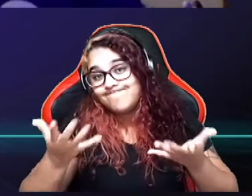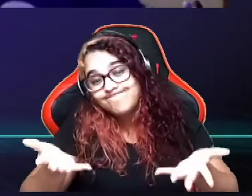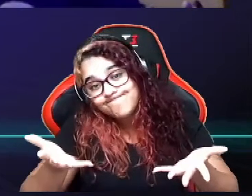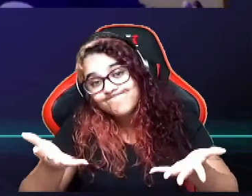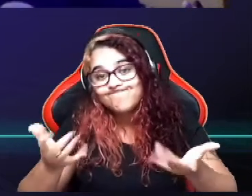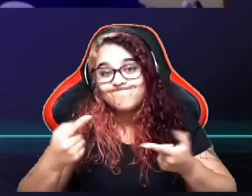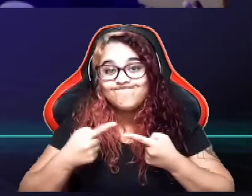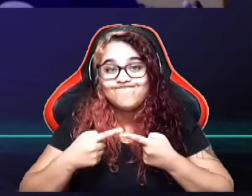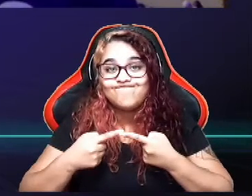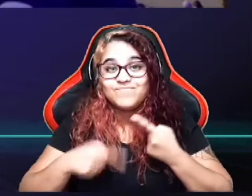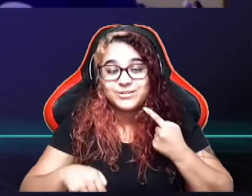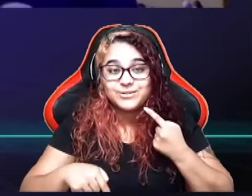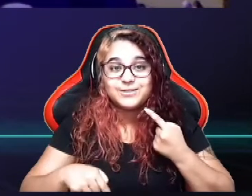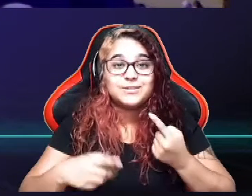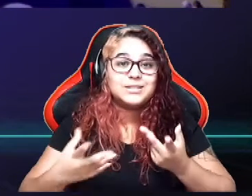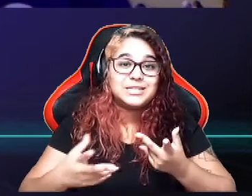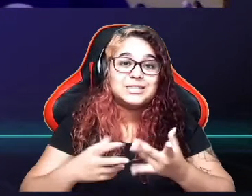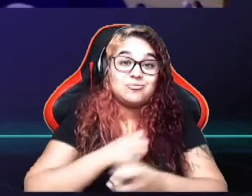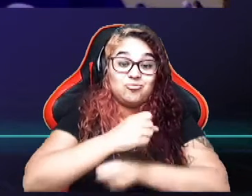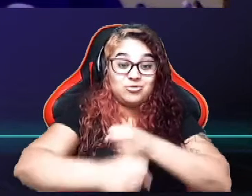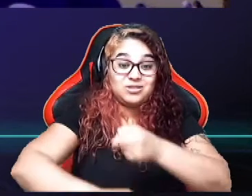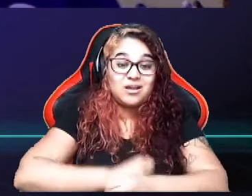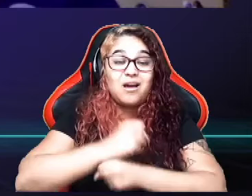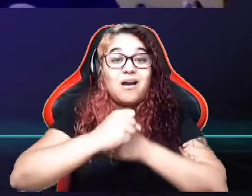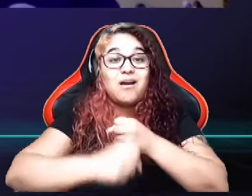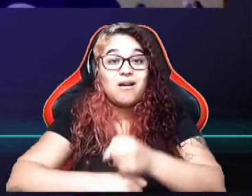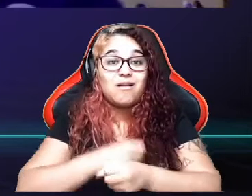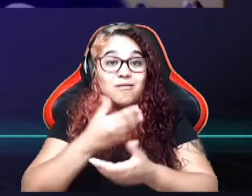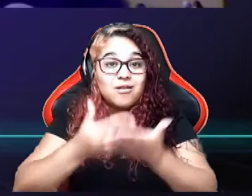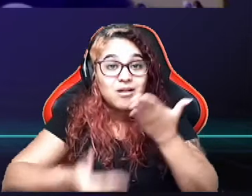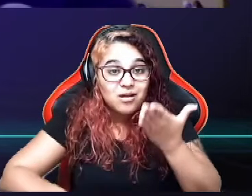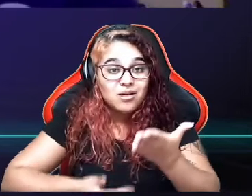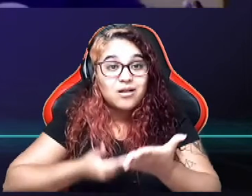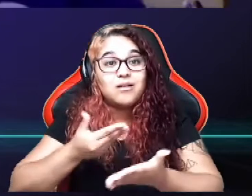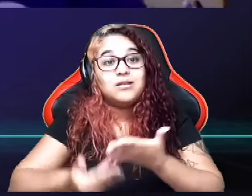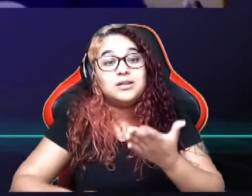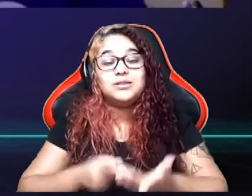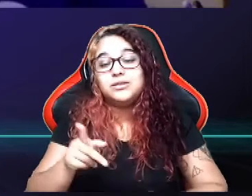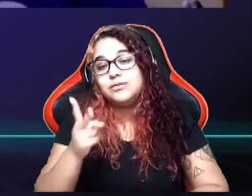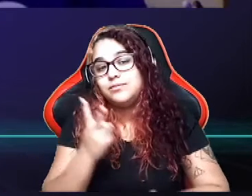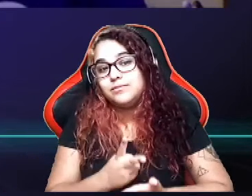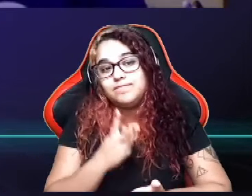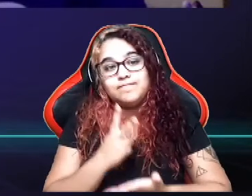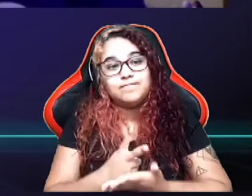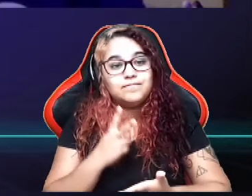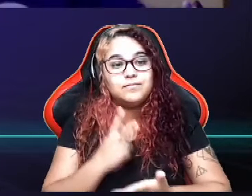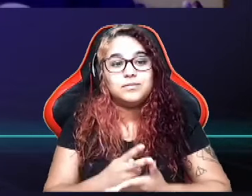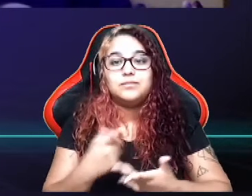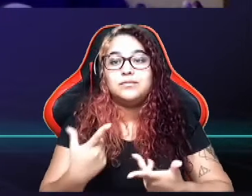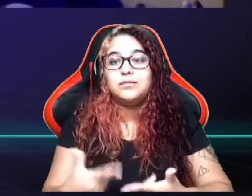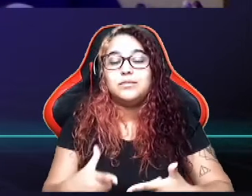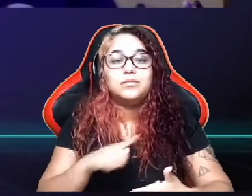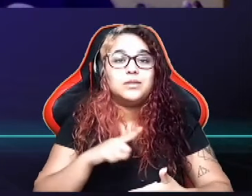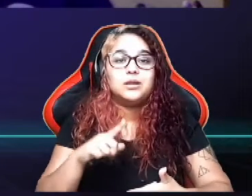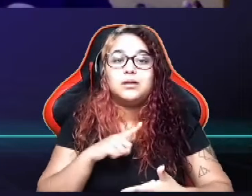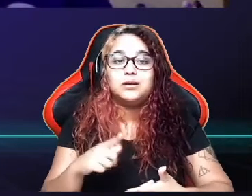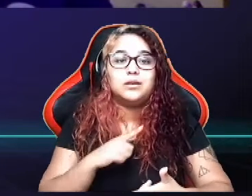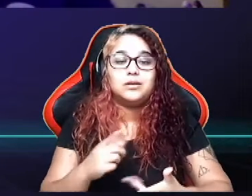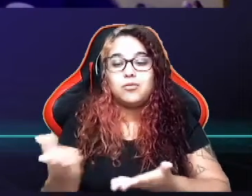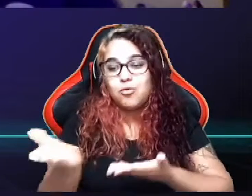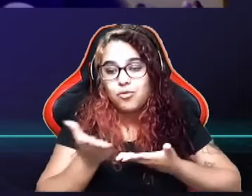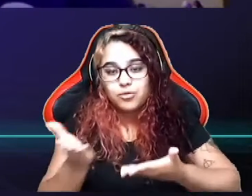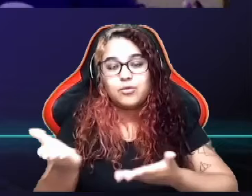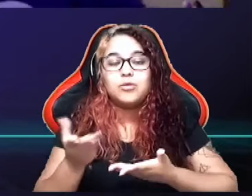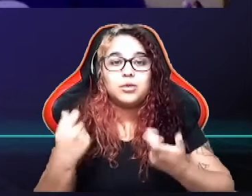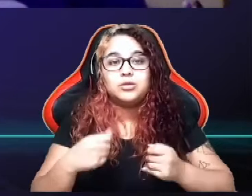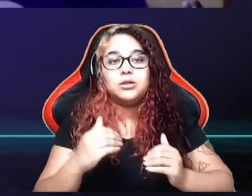few ranks in the App Store, but it's a long, you need to have a long tail. This is not sustainable. And so you're always going